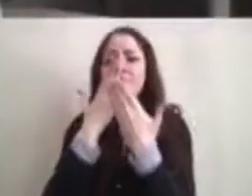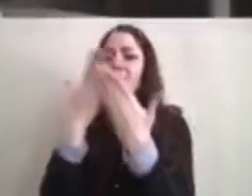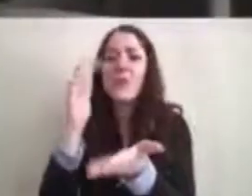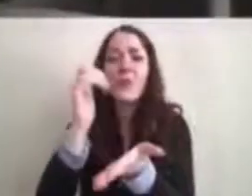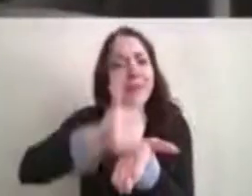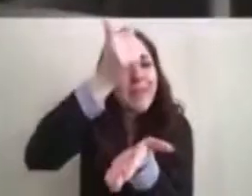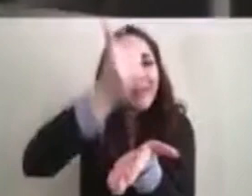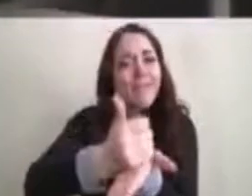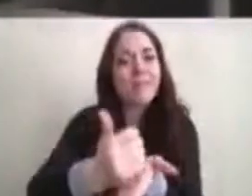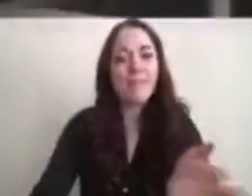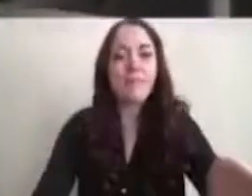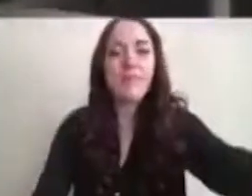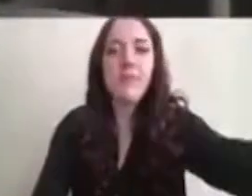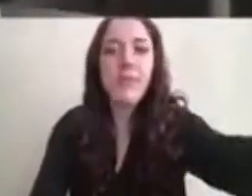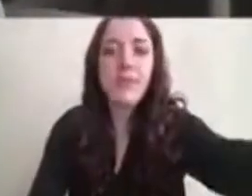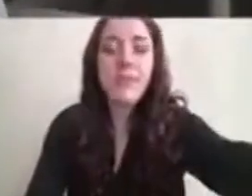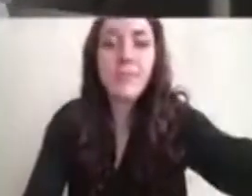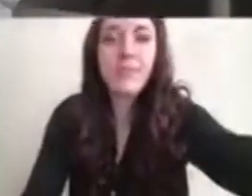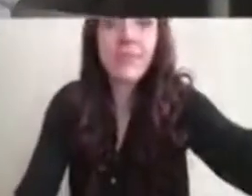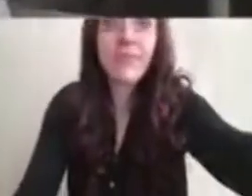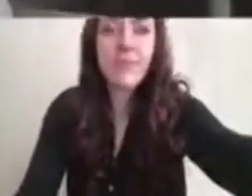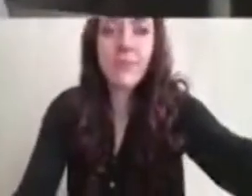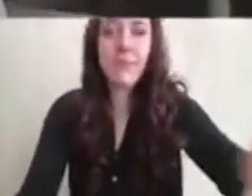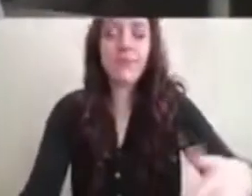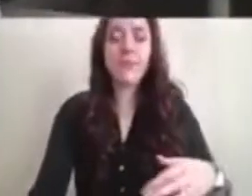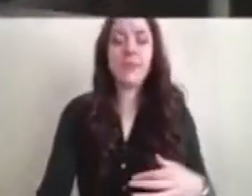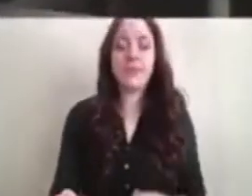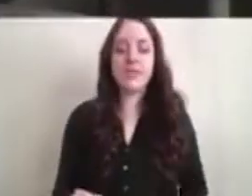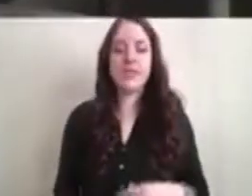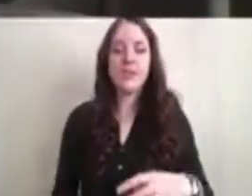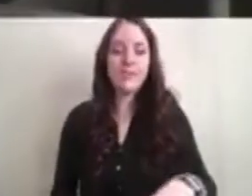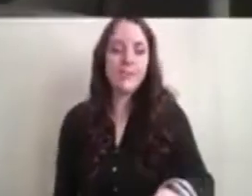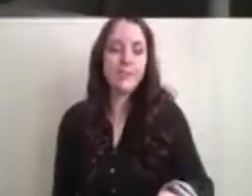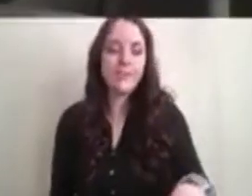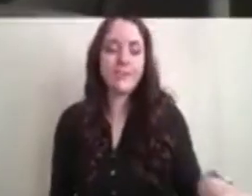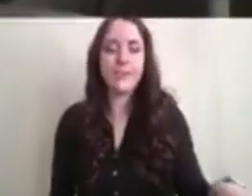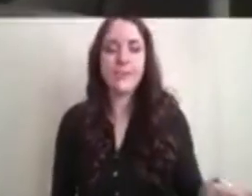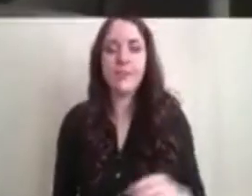scripture reading today is Genesis 12, 1 through 5.